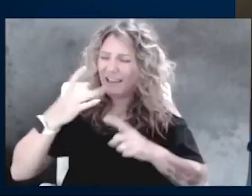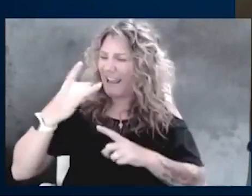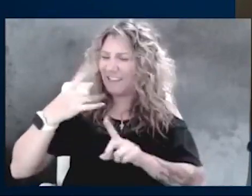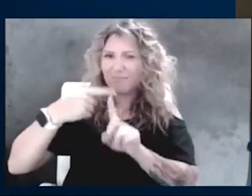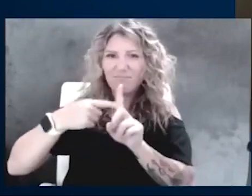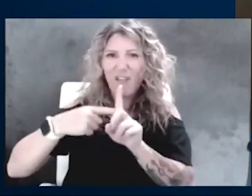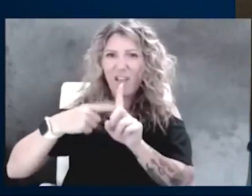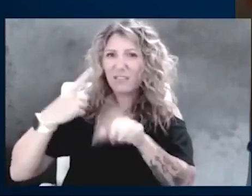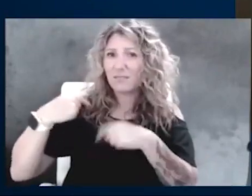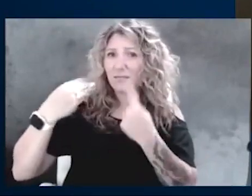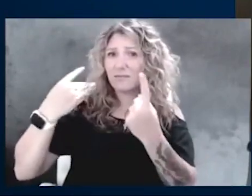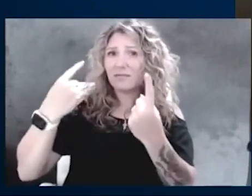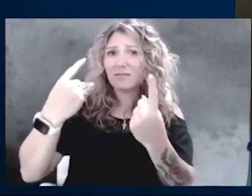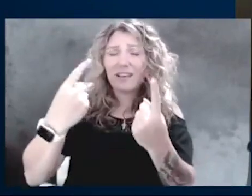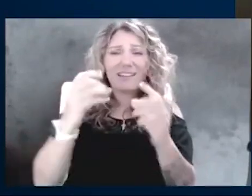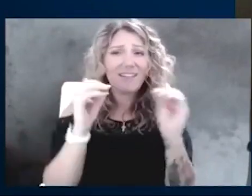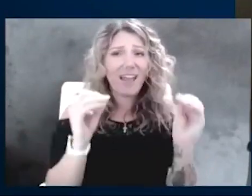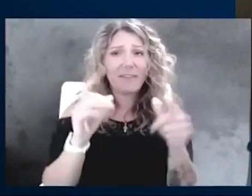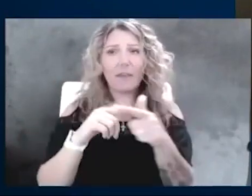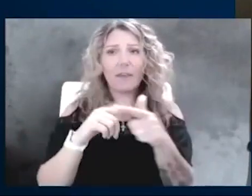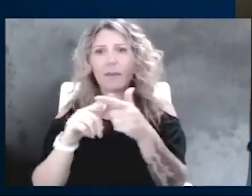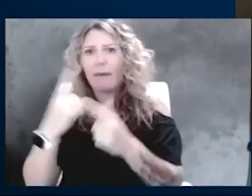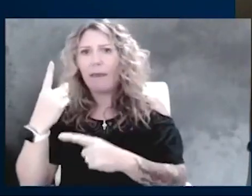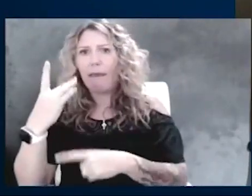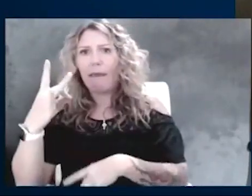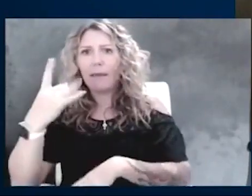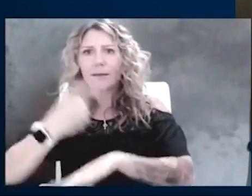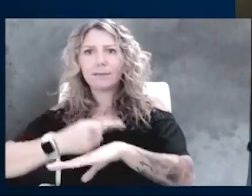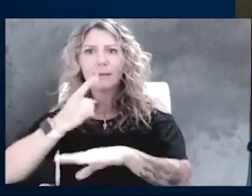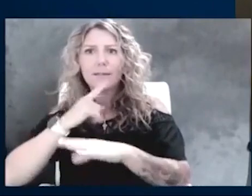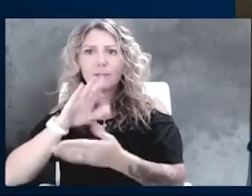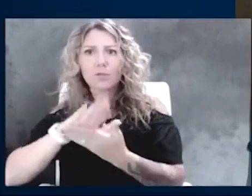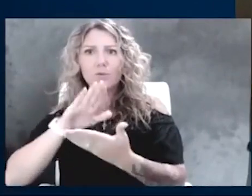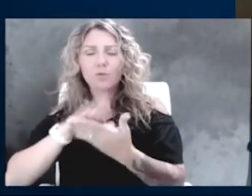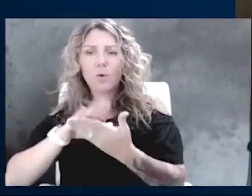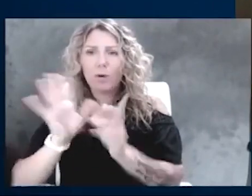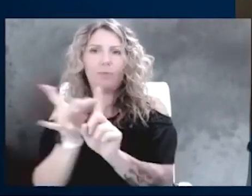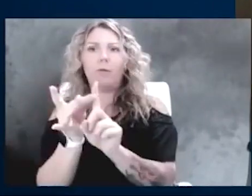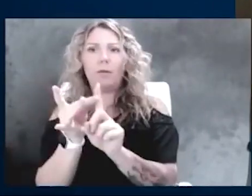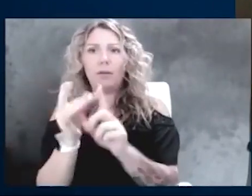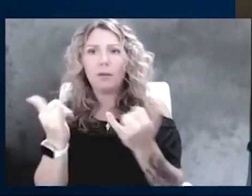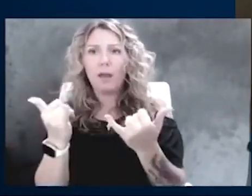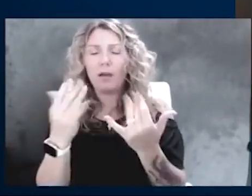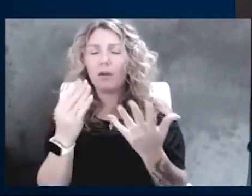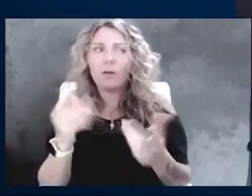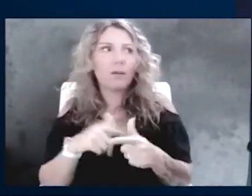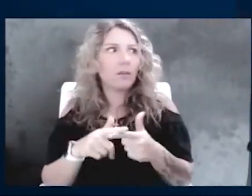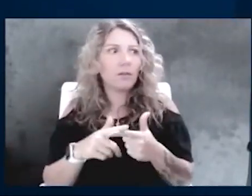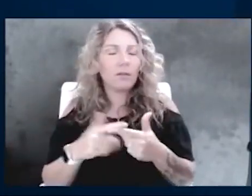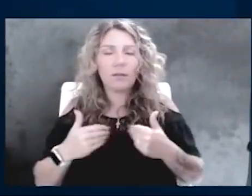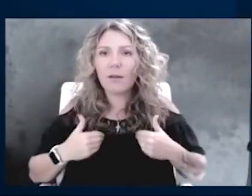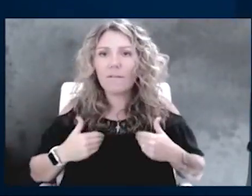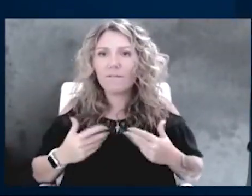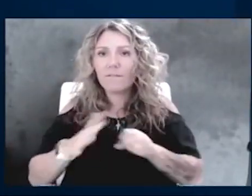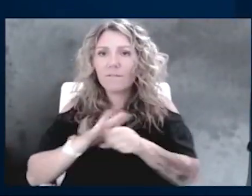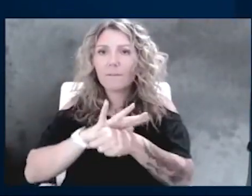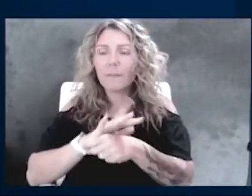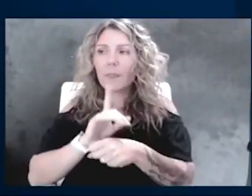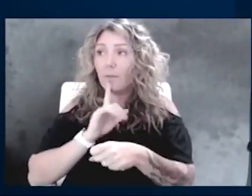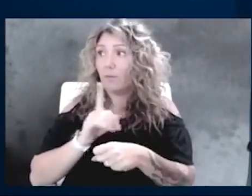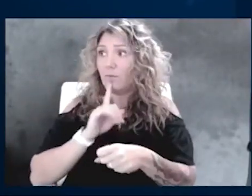into school, poof, it was gone, and my child now had COVID, and it was really surreal.